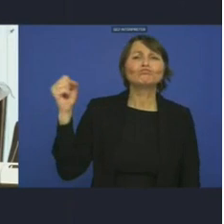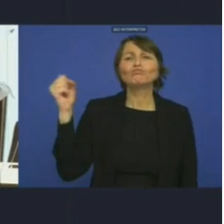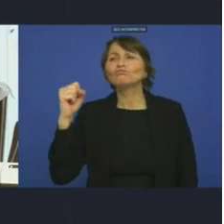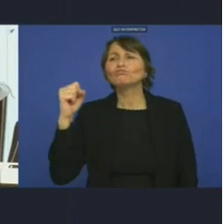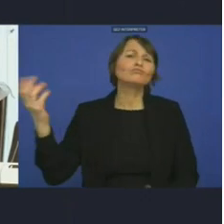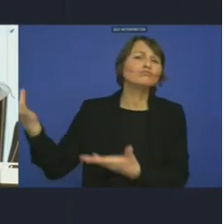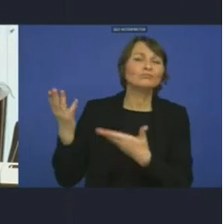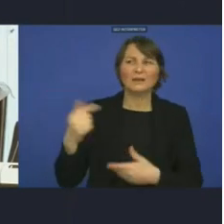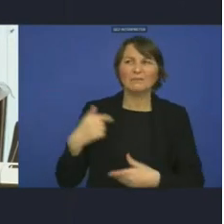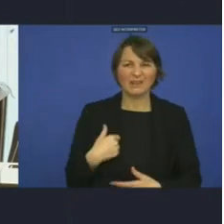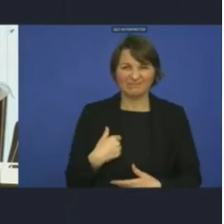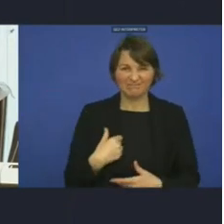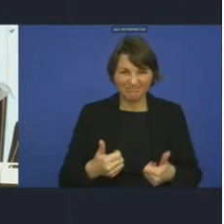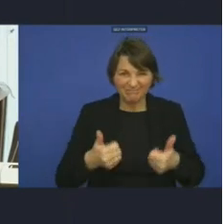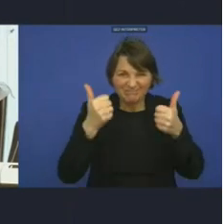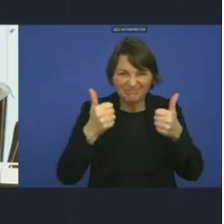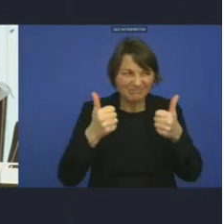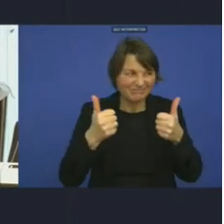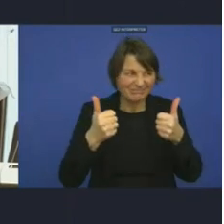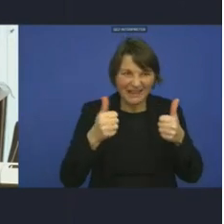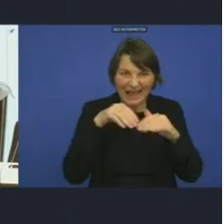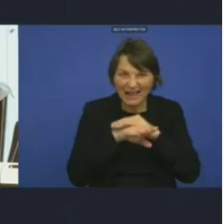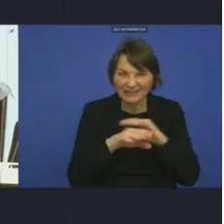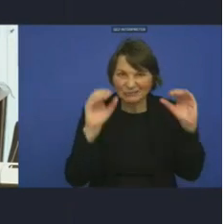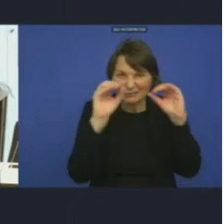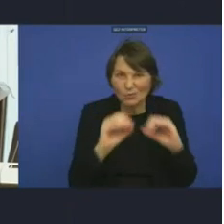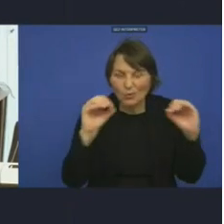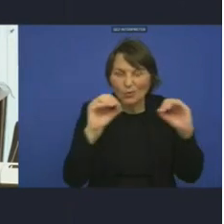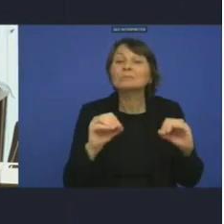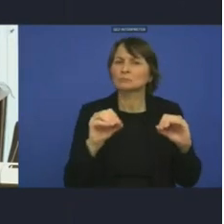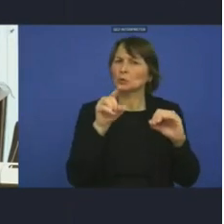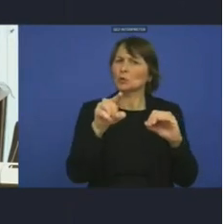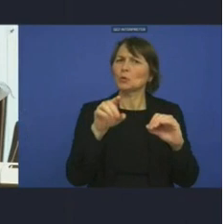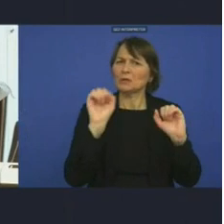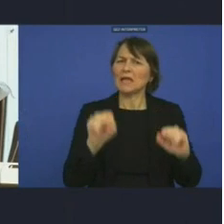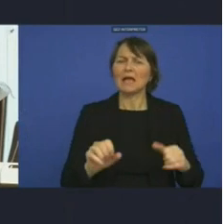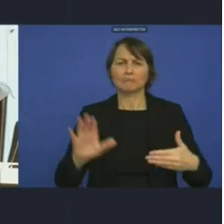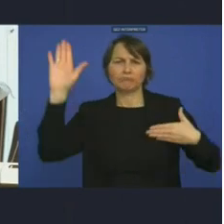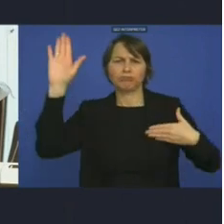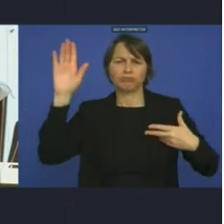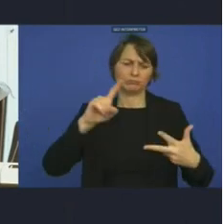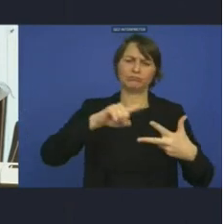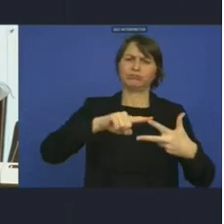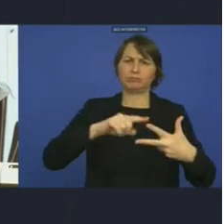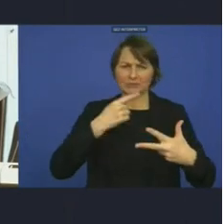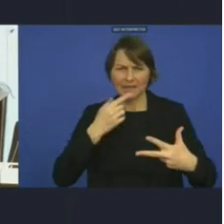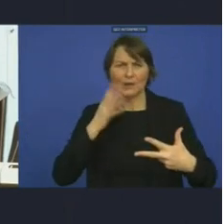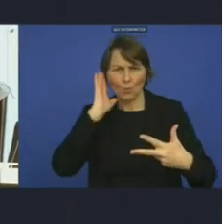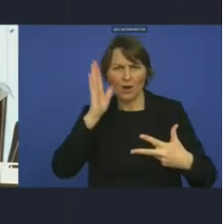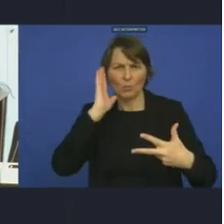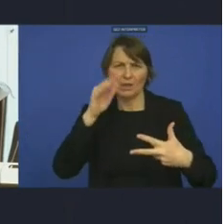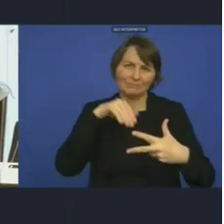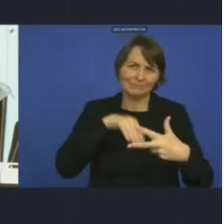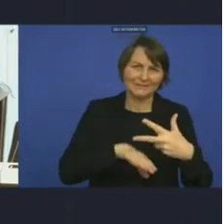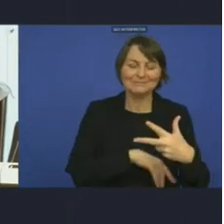you have a good idea, so you can pledge in this respect. The third one is about a holistic approach, so